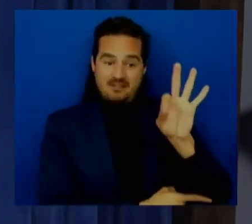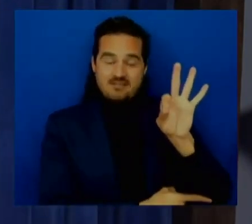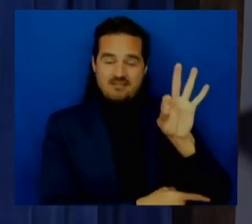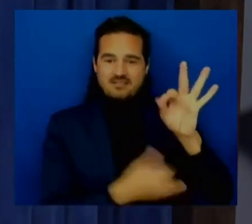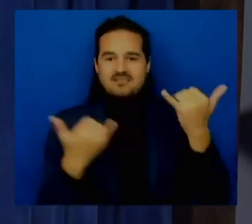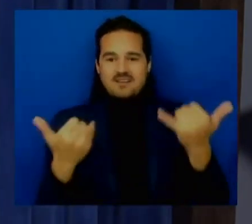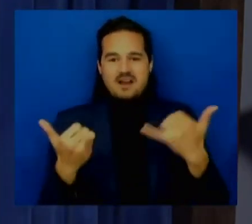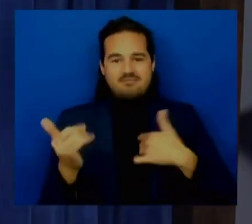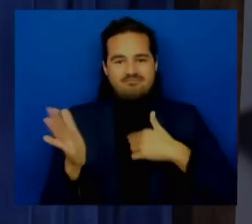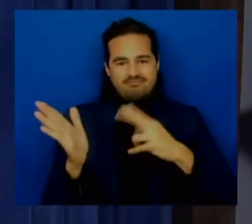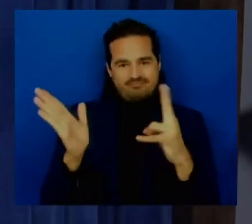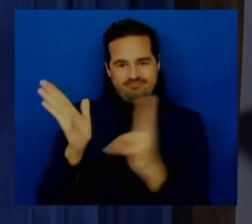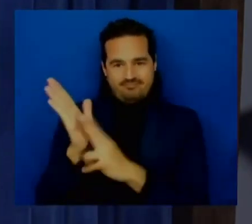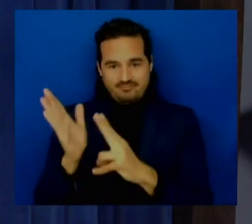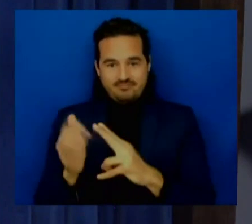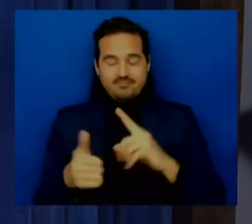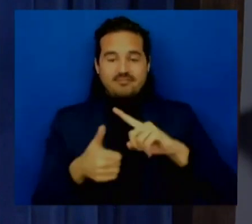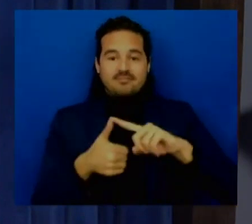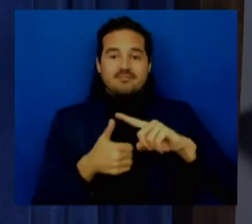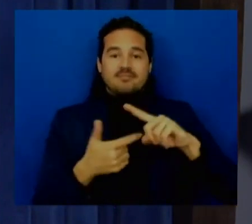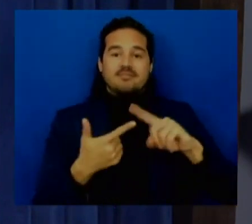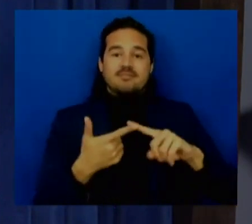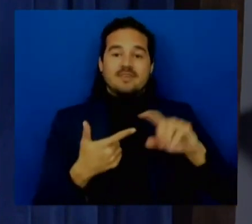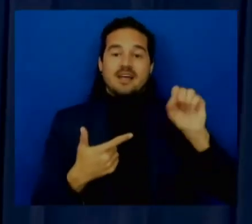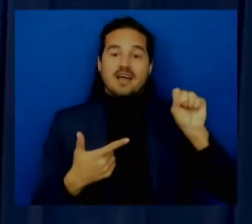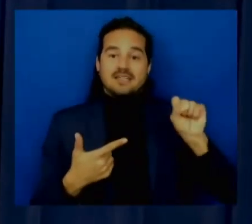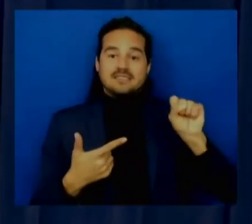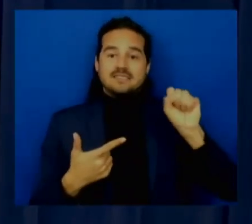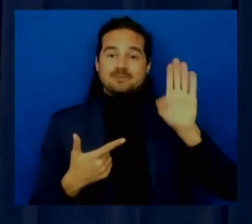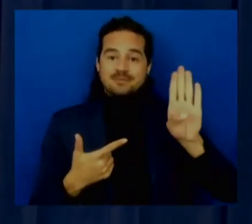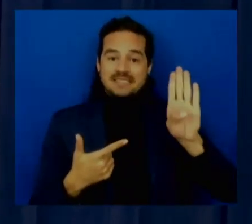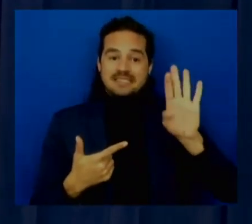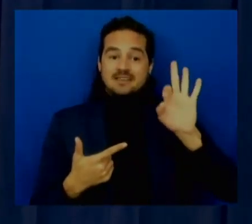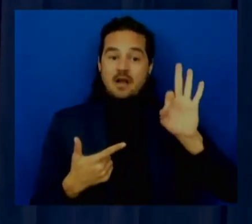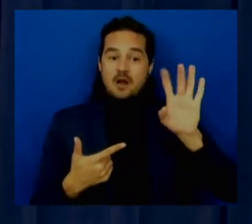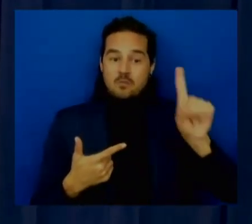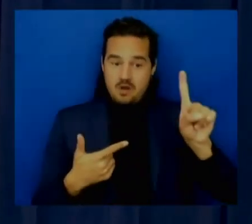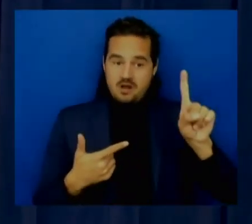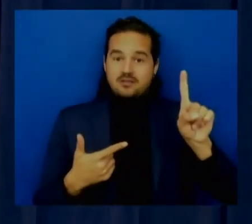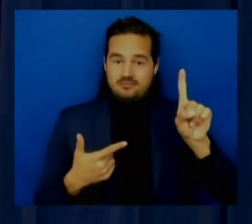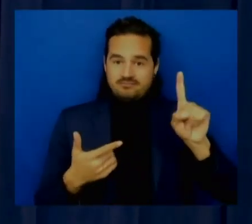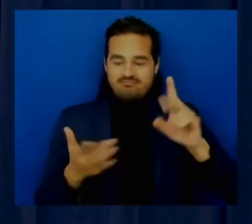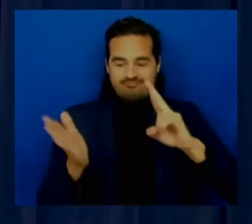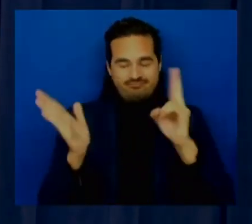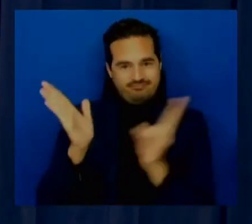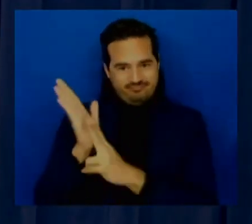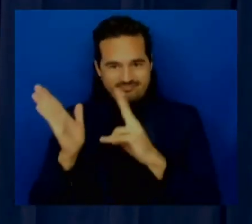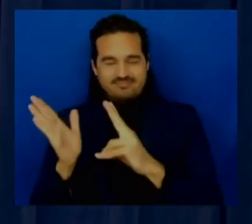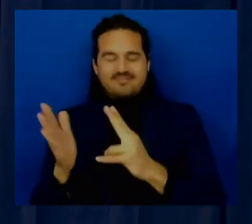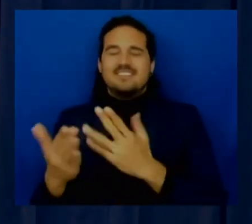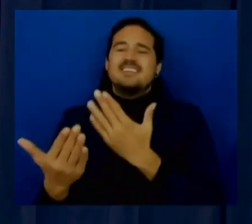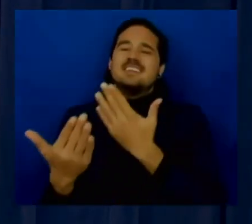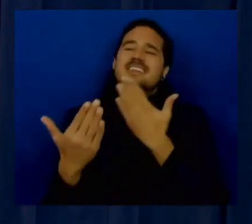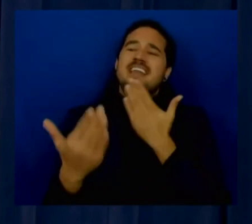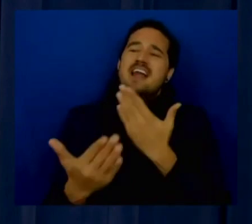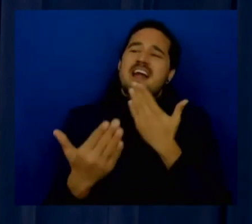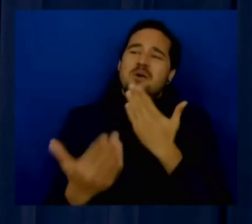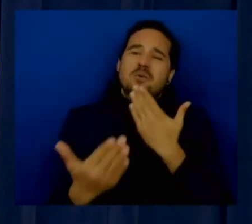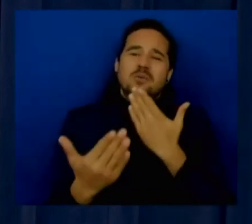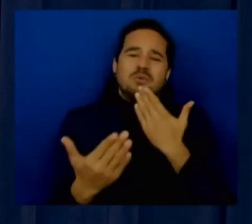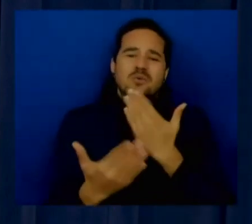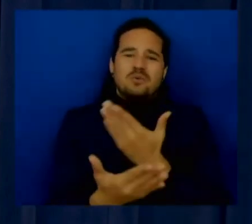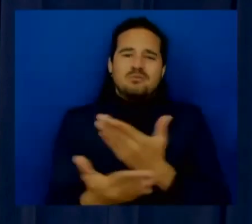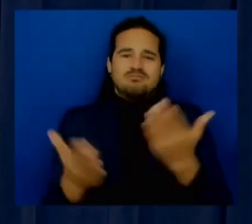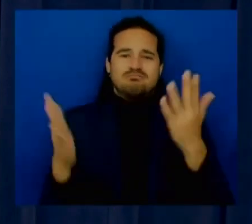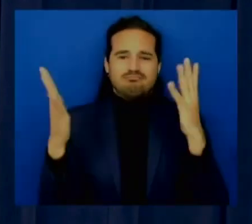91. Thank you all for making this happen. We're grateful to each and every one of you. Well done, and the best still is yet to come.